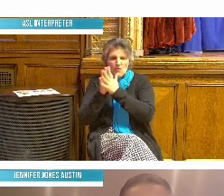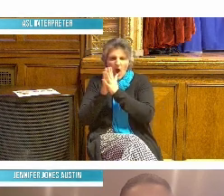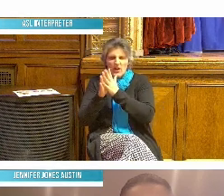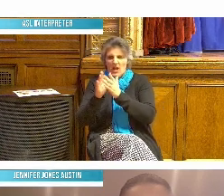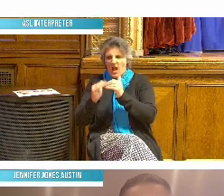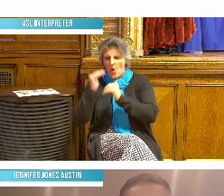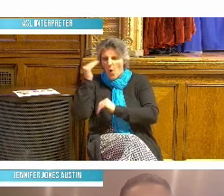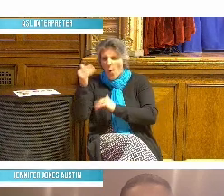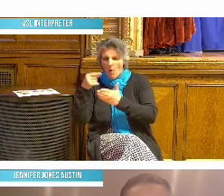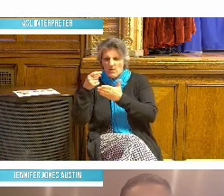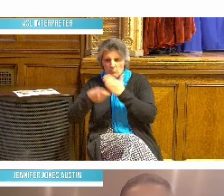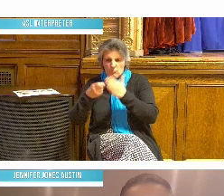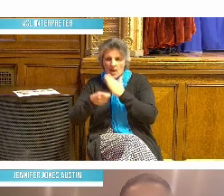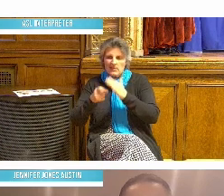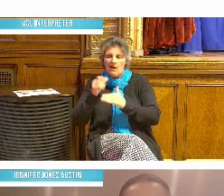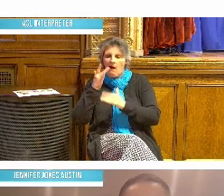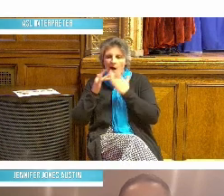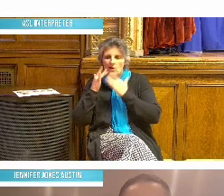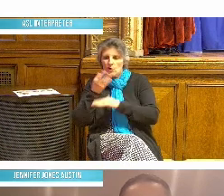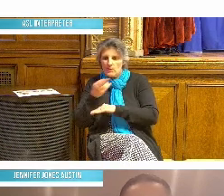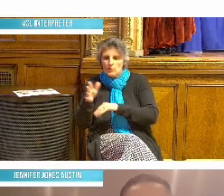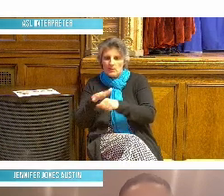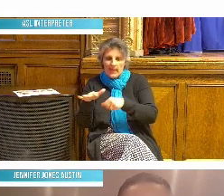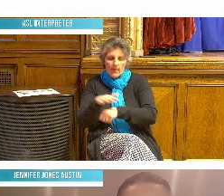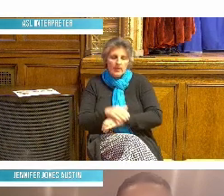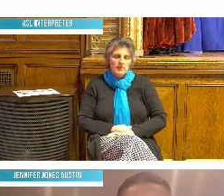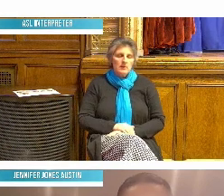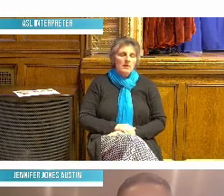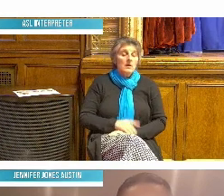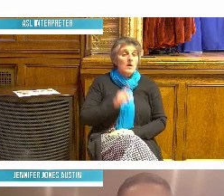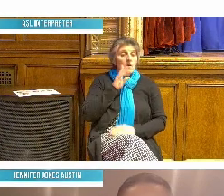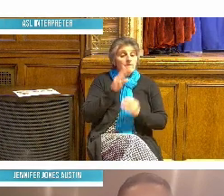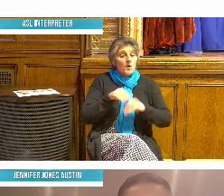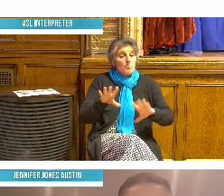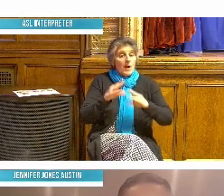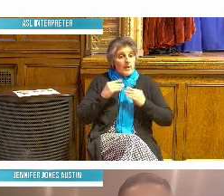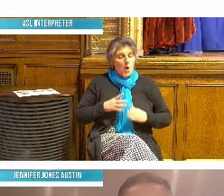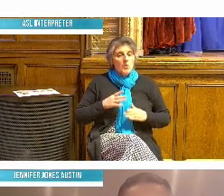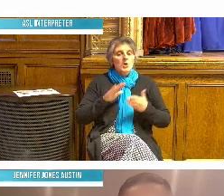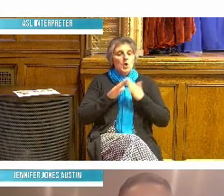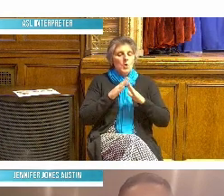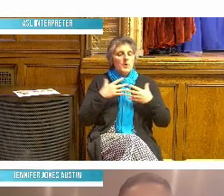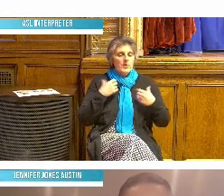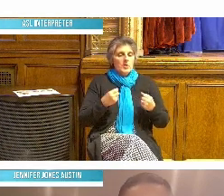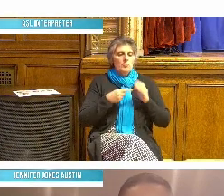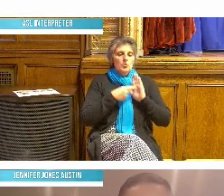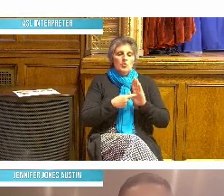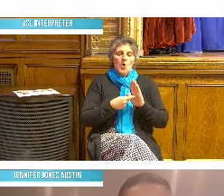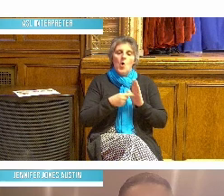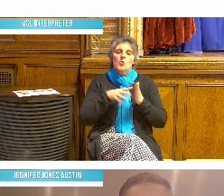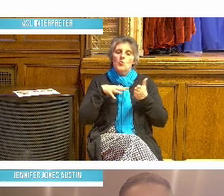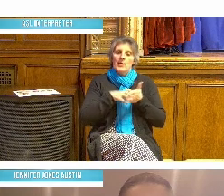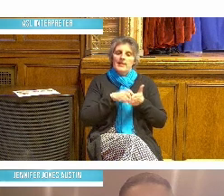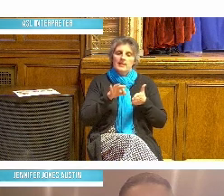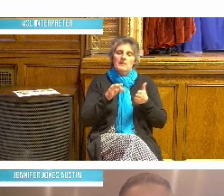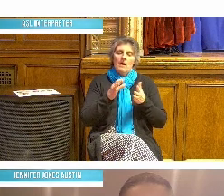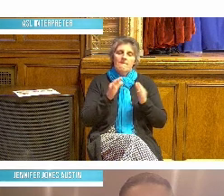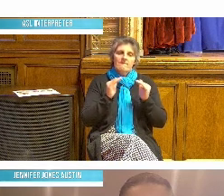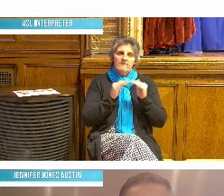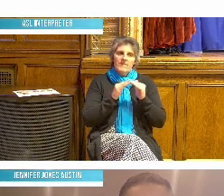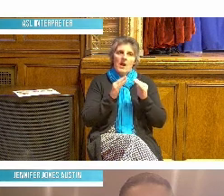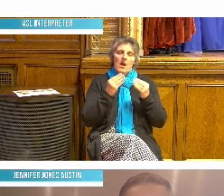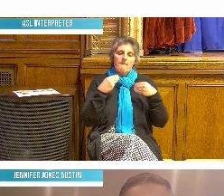under-resourced areas. For property owners, urban renewal revealed the weakness of fair market value, a